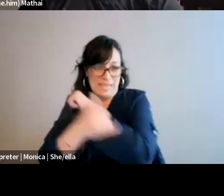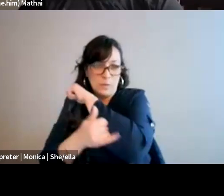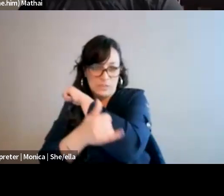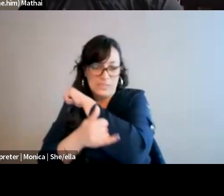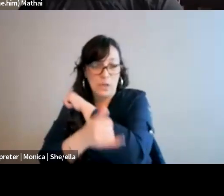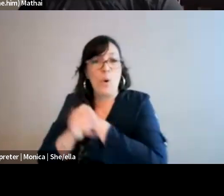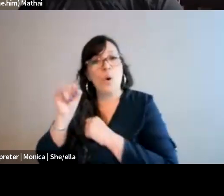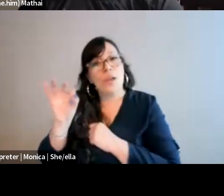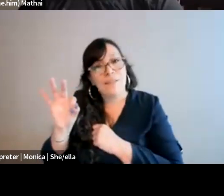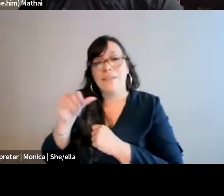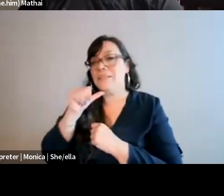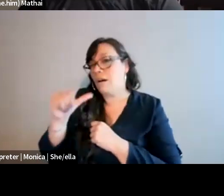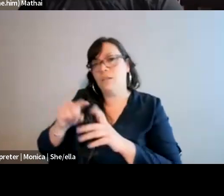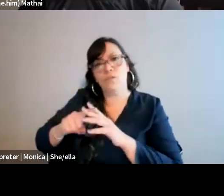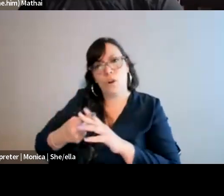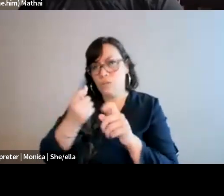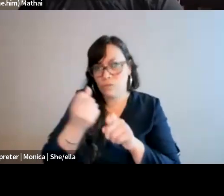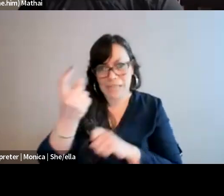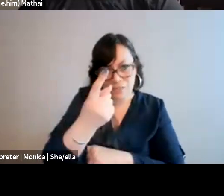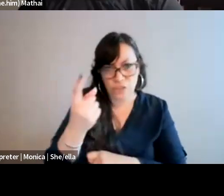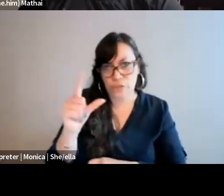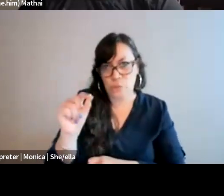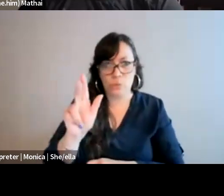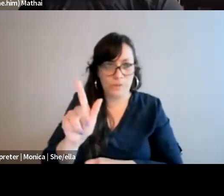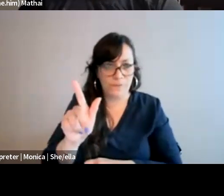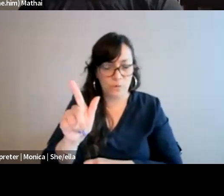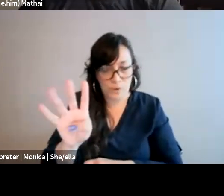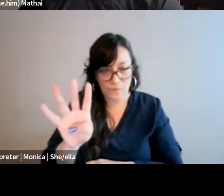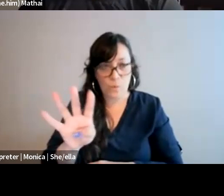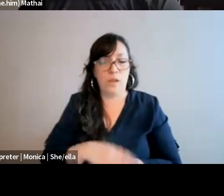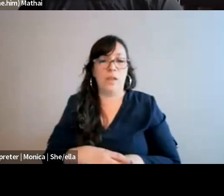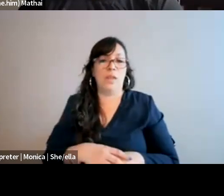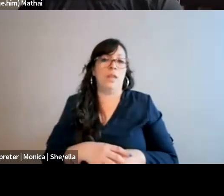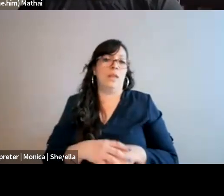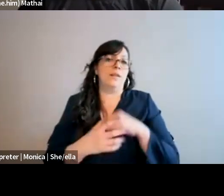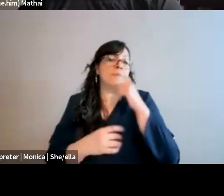or if this is something that's not going to be starting until the next year. Right. And then